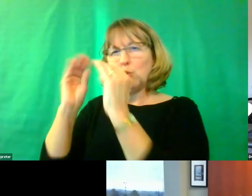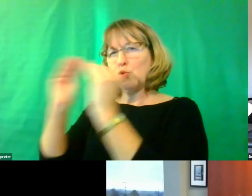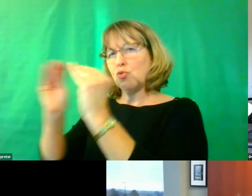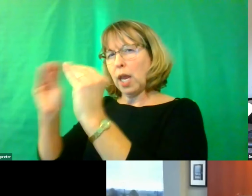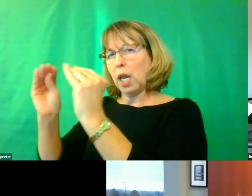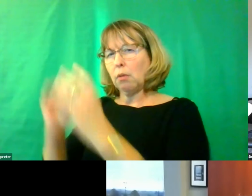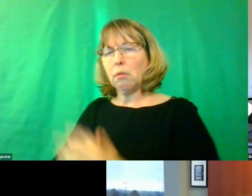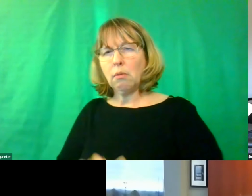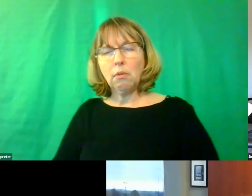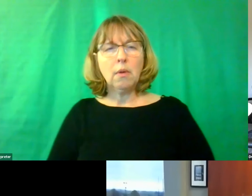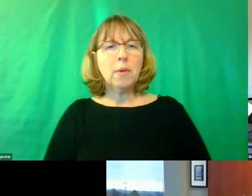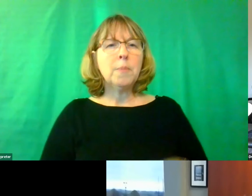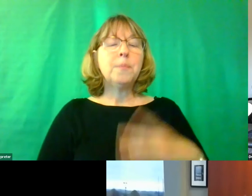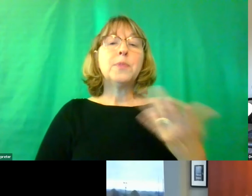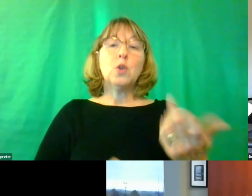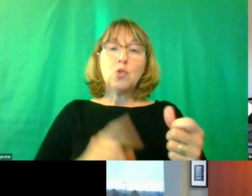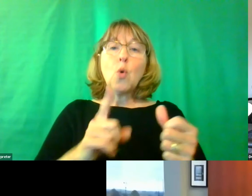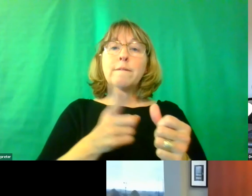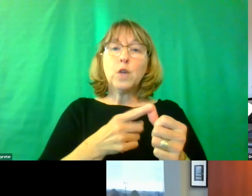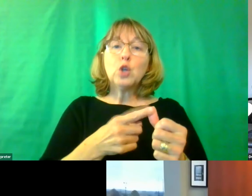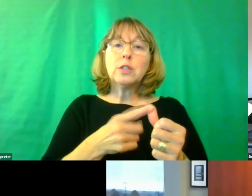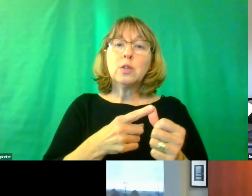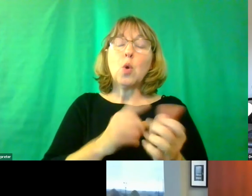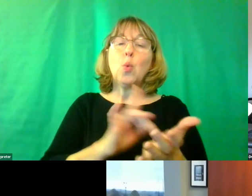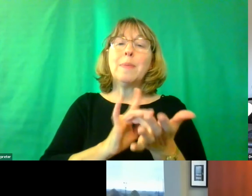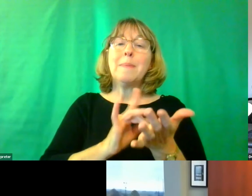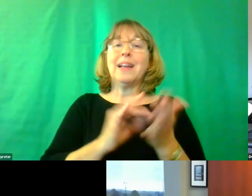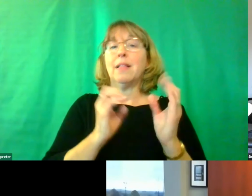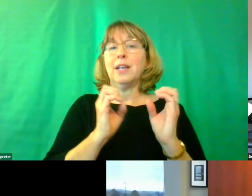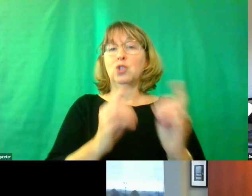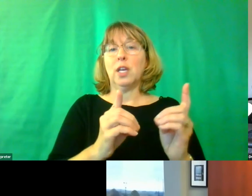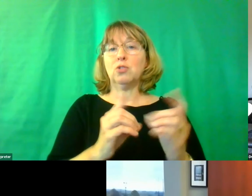ways. First, with medical education in the medical school, when